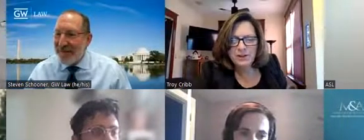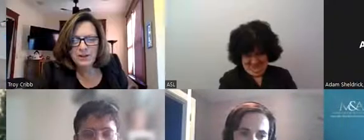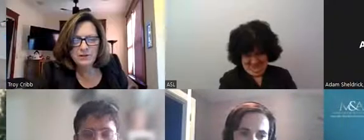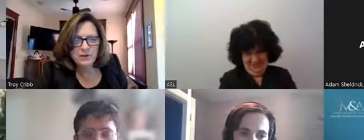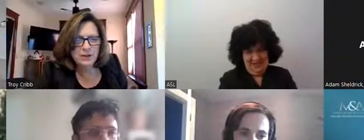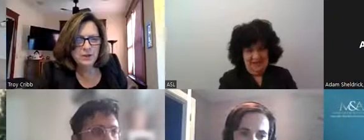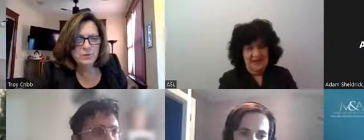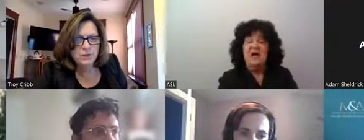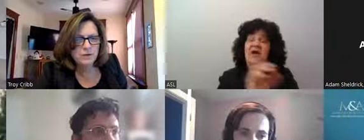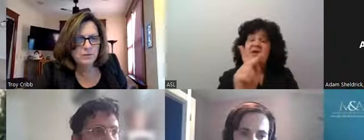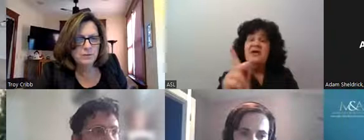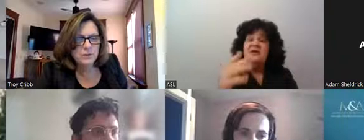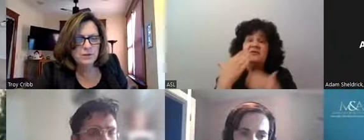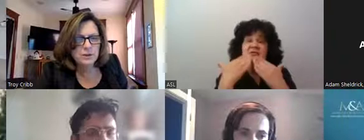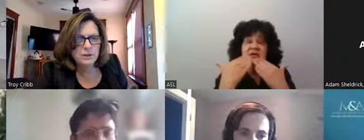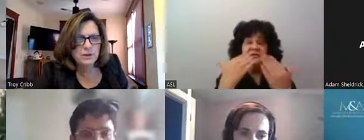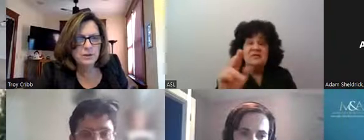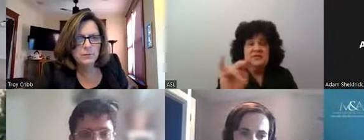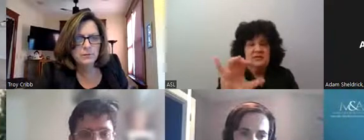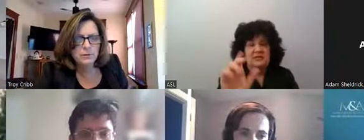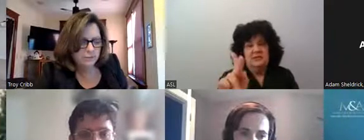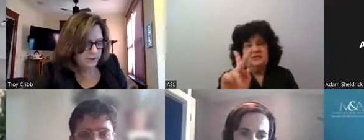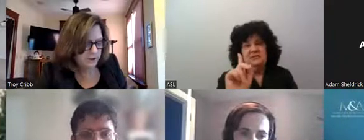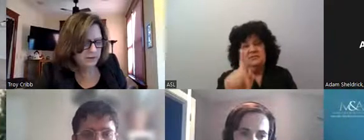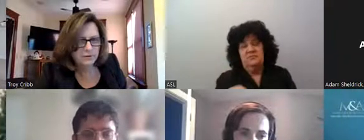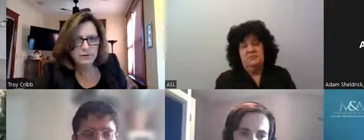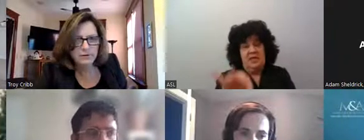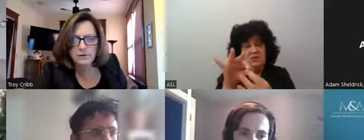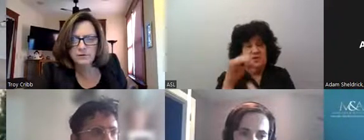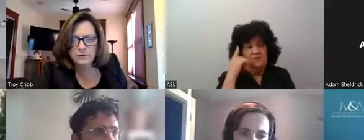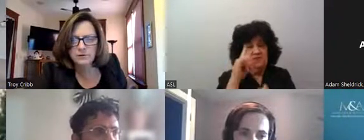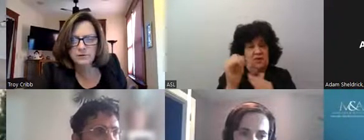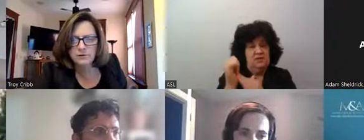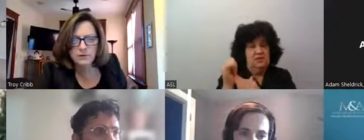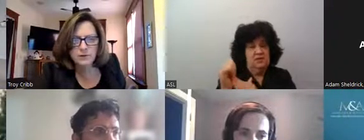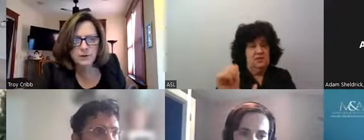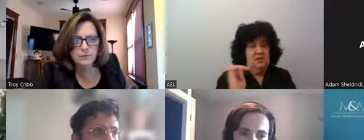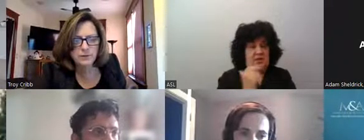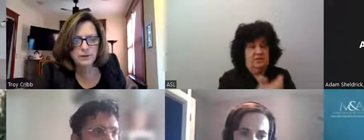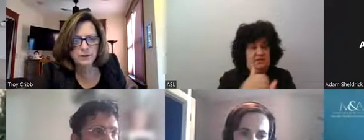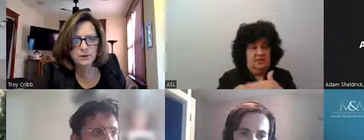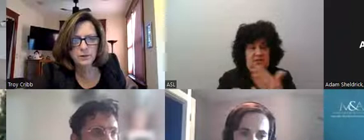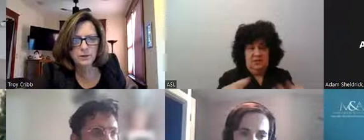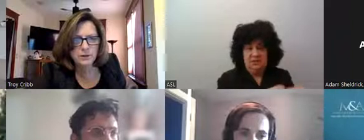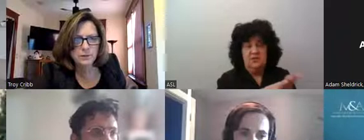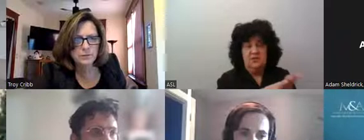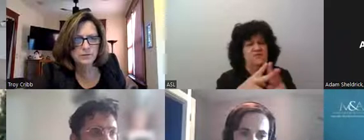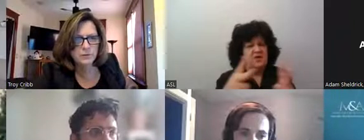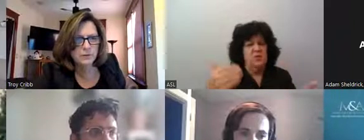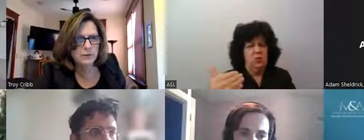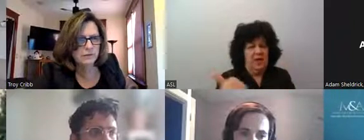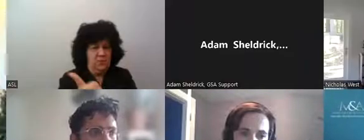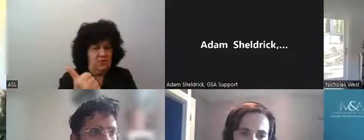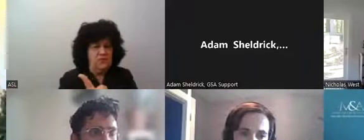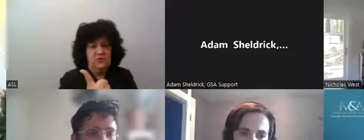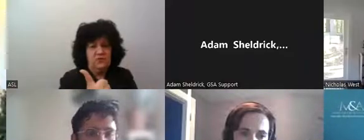All right. Thanks all. Thank you, Nick, especially for leading us in this discussion. Very helpful. And I think when this